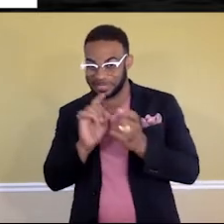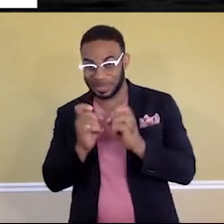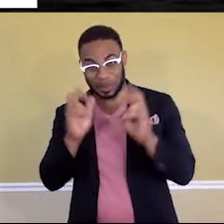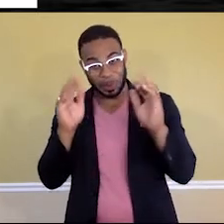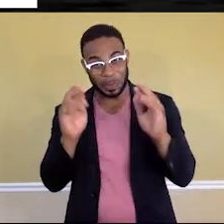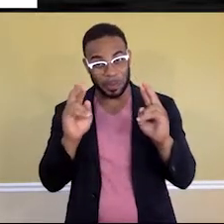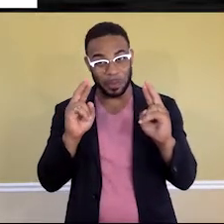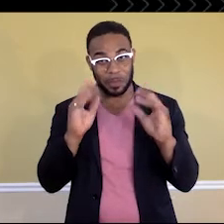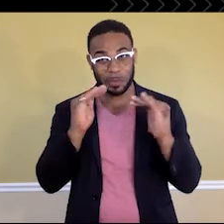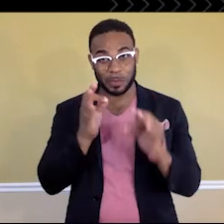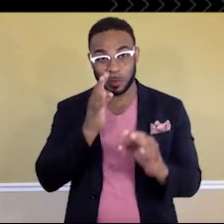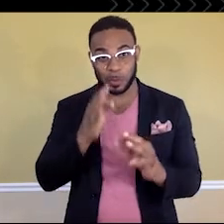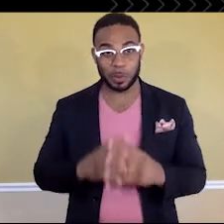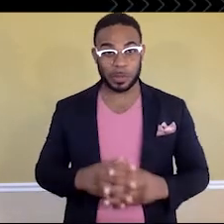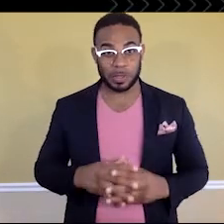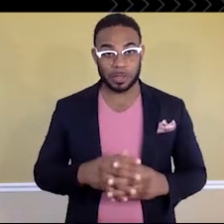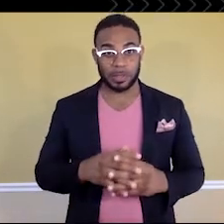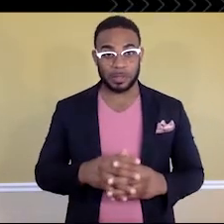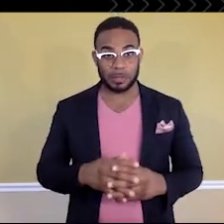hopefully soon.